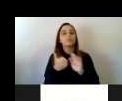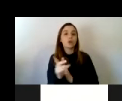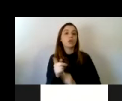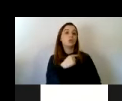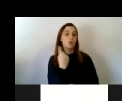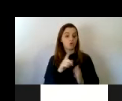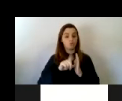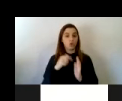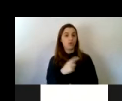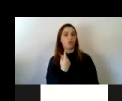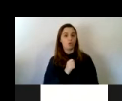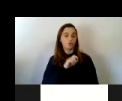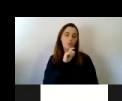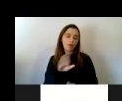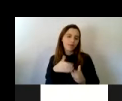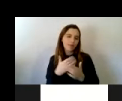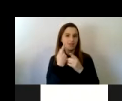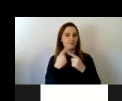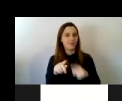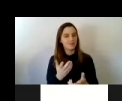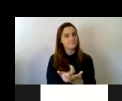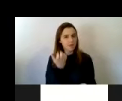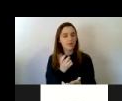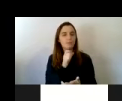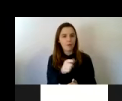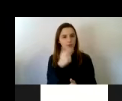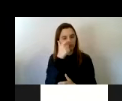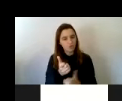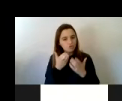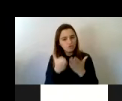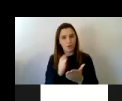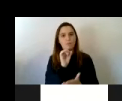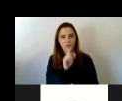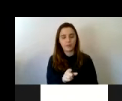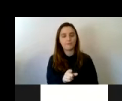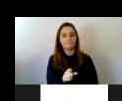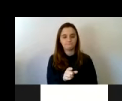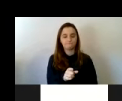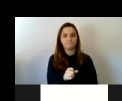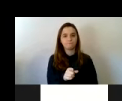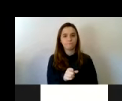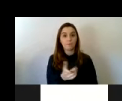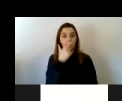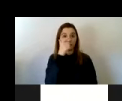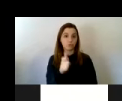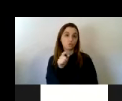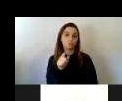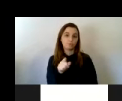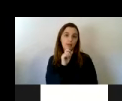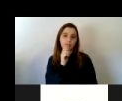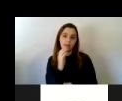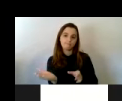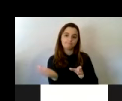a reference toward this person, and also it will strengthen this personal network to meet different people from